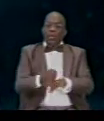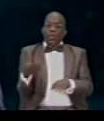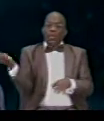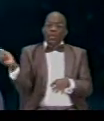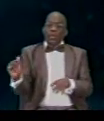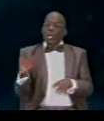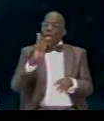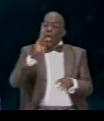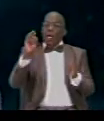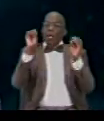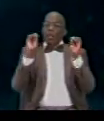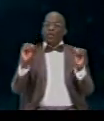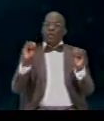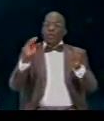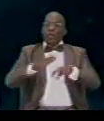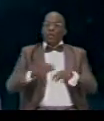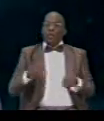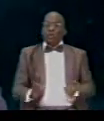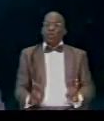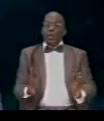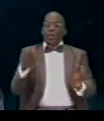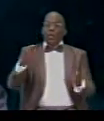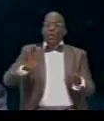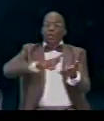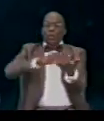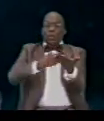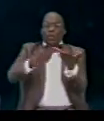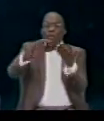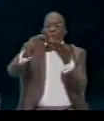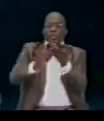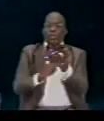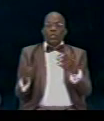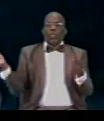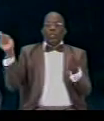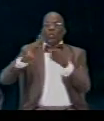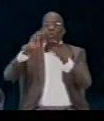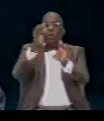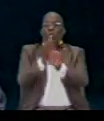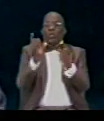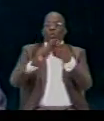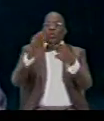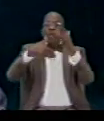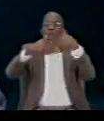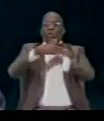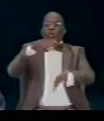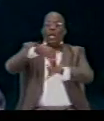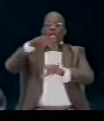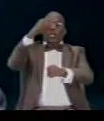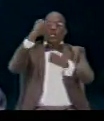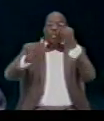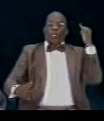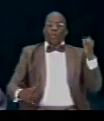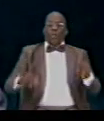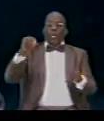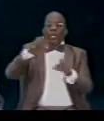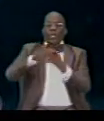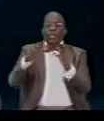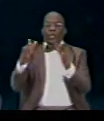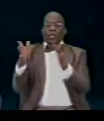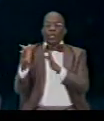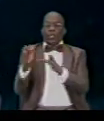on the way of holiness to make it to heaven eventually. In Jesus'